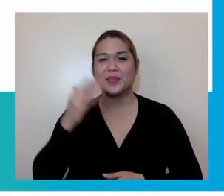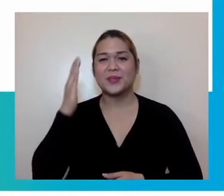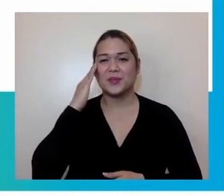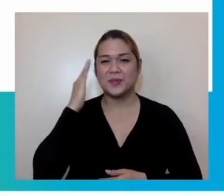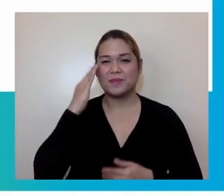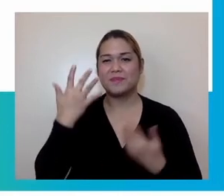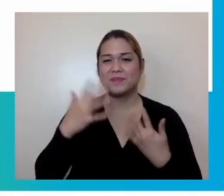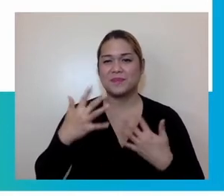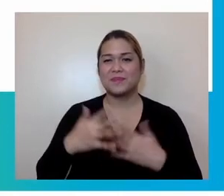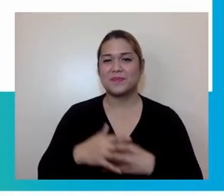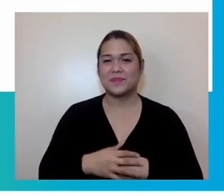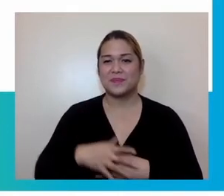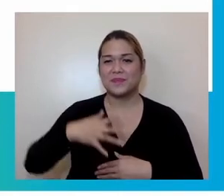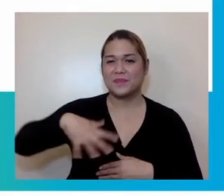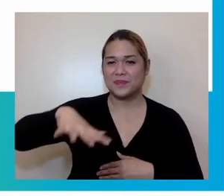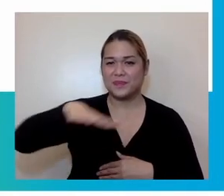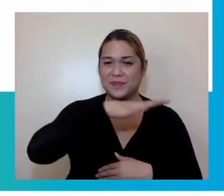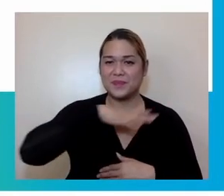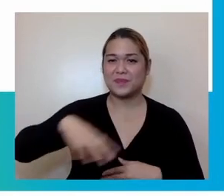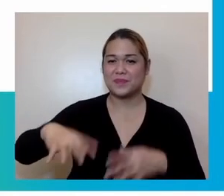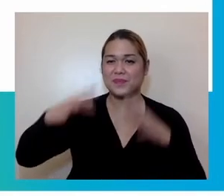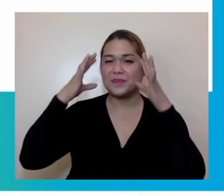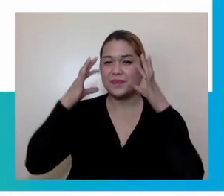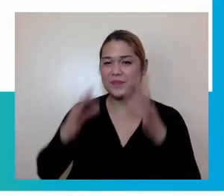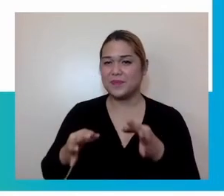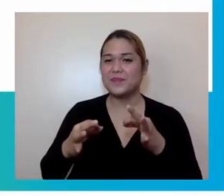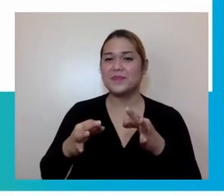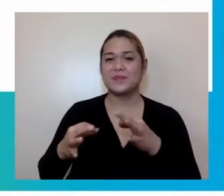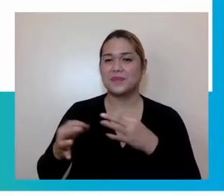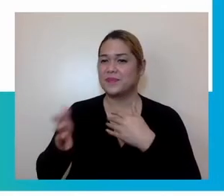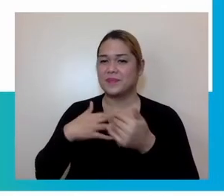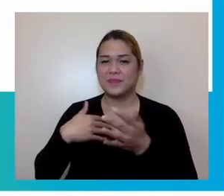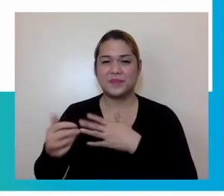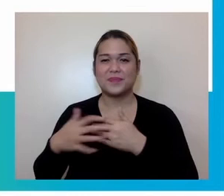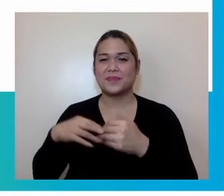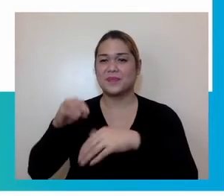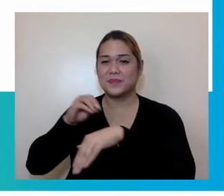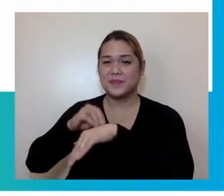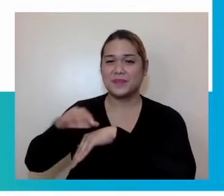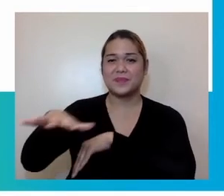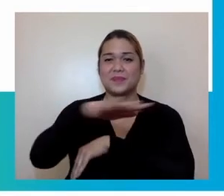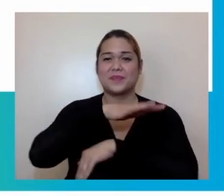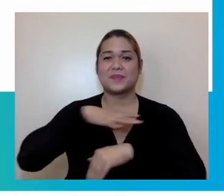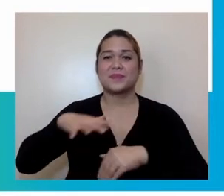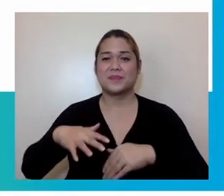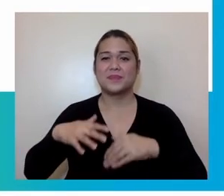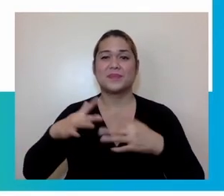people's lives and that they do require significant change.